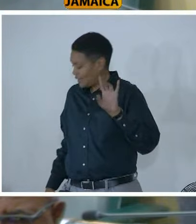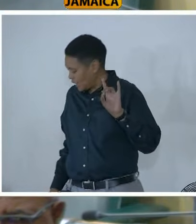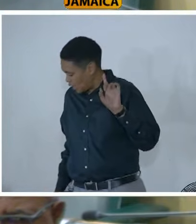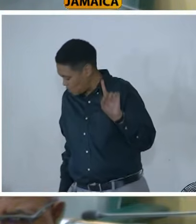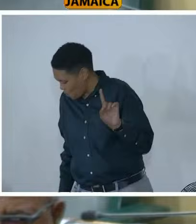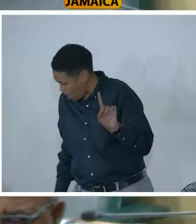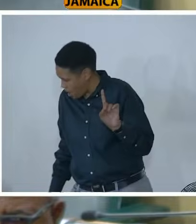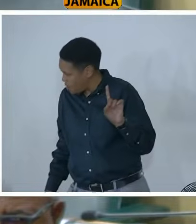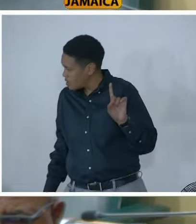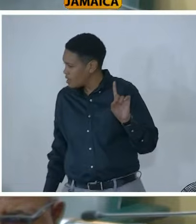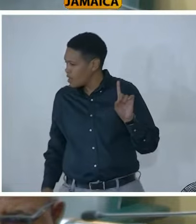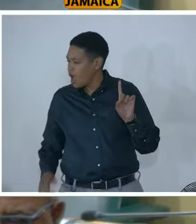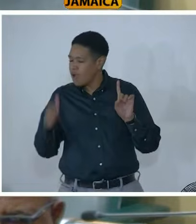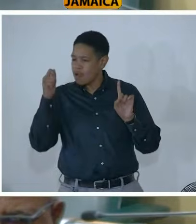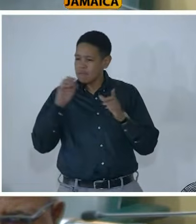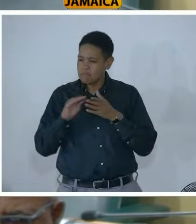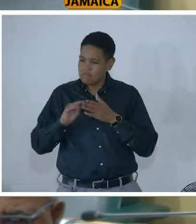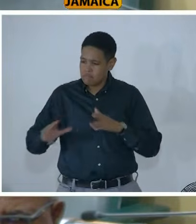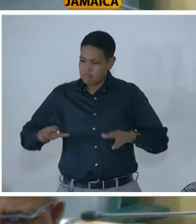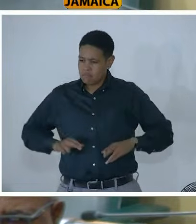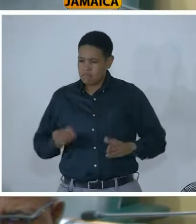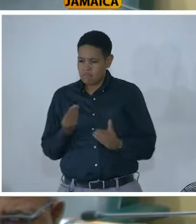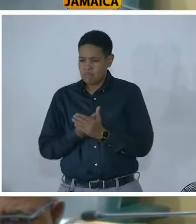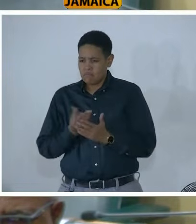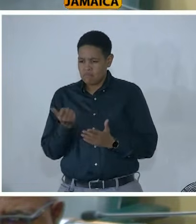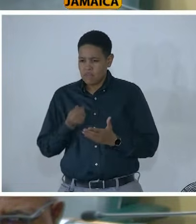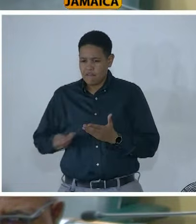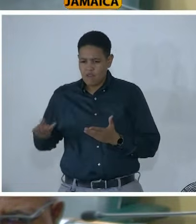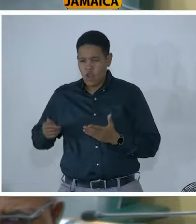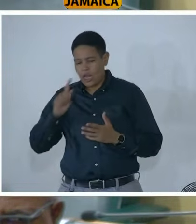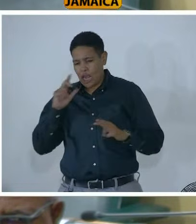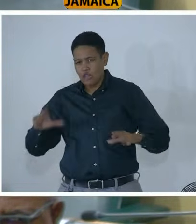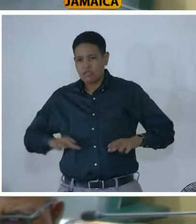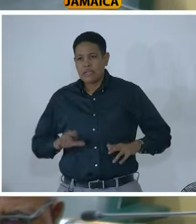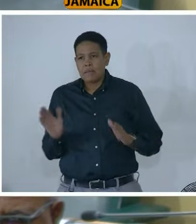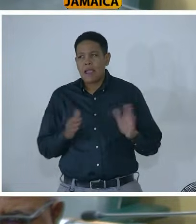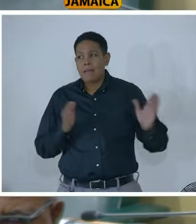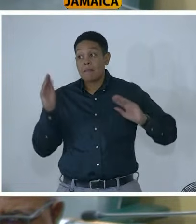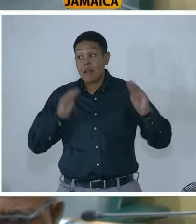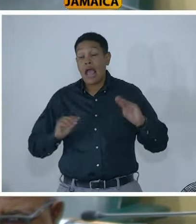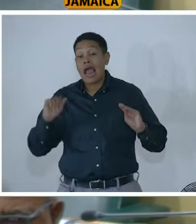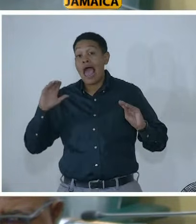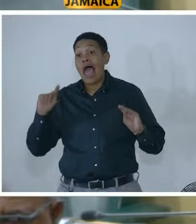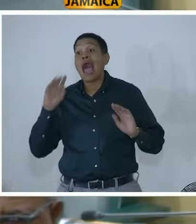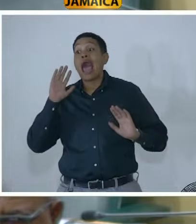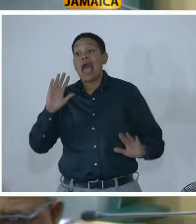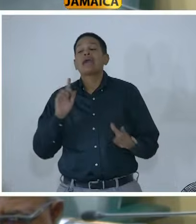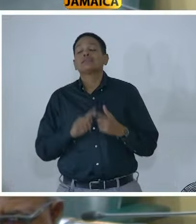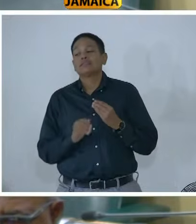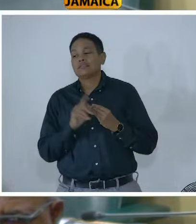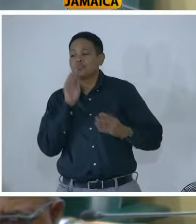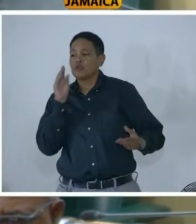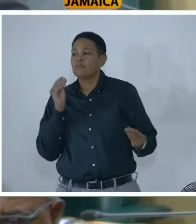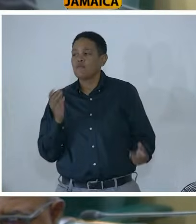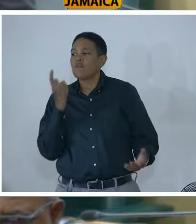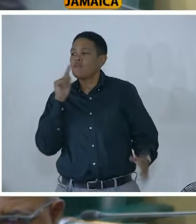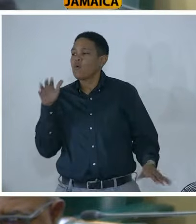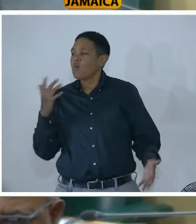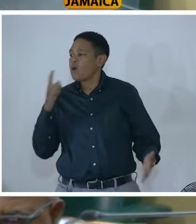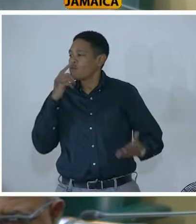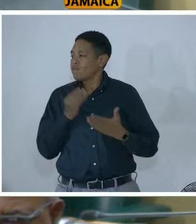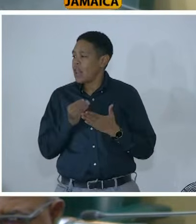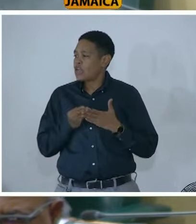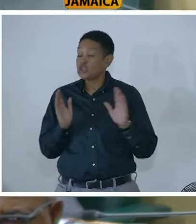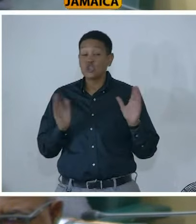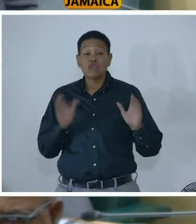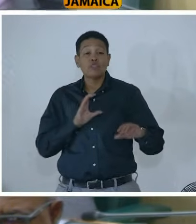58(1) of the Pension Superannuation Funds and Retirement Schemes Act provides that the Financial